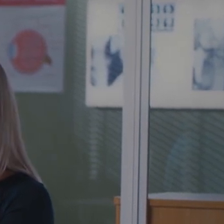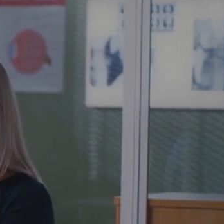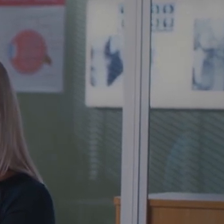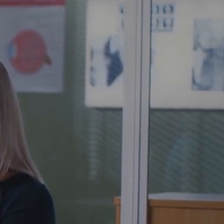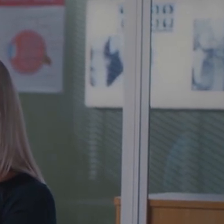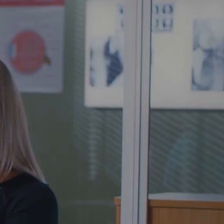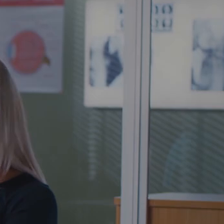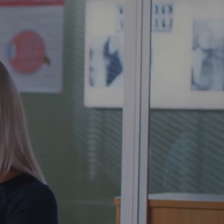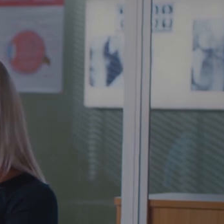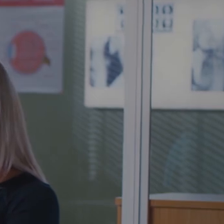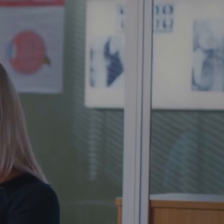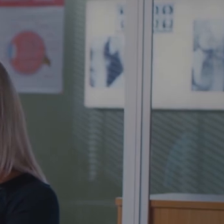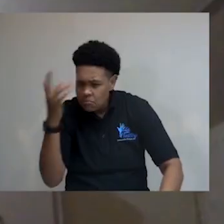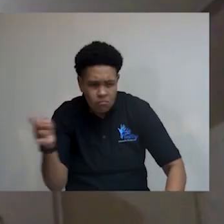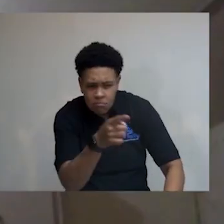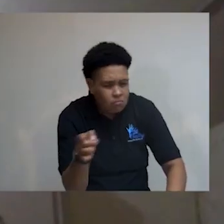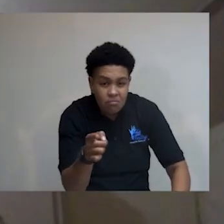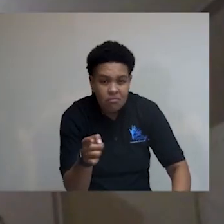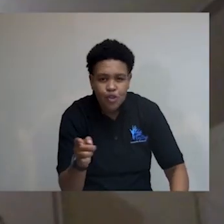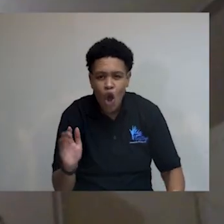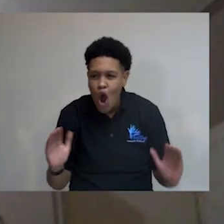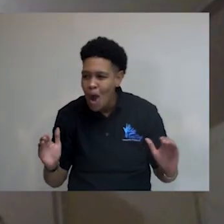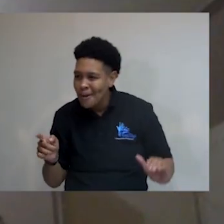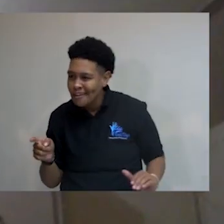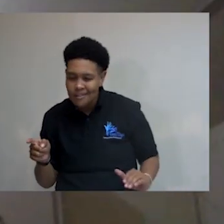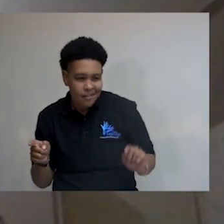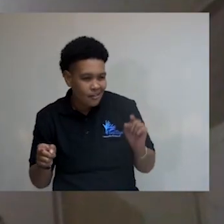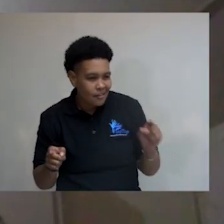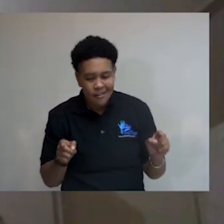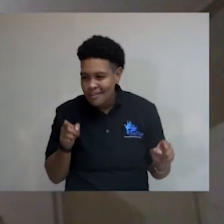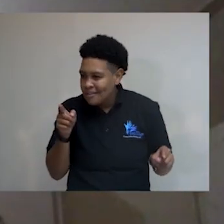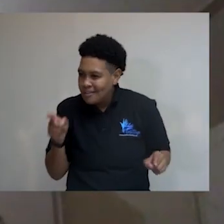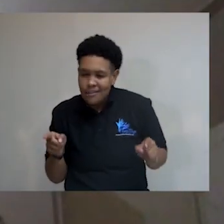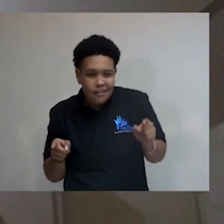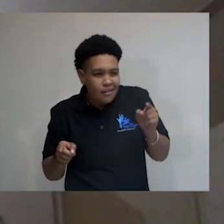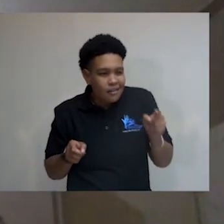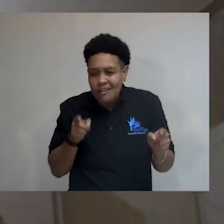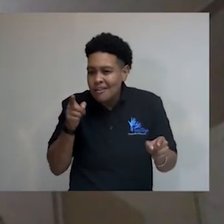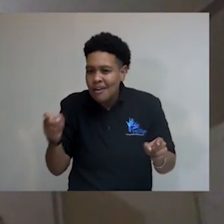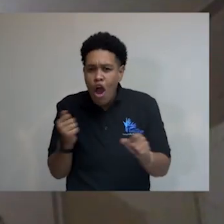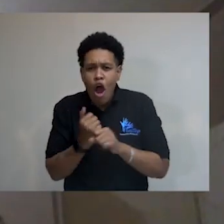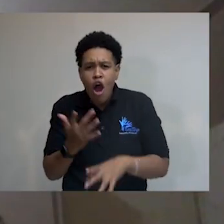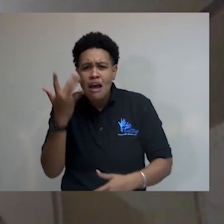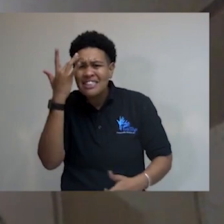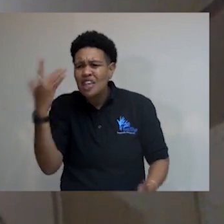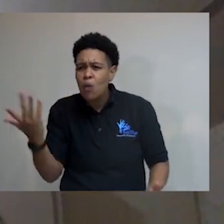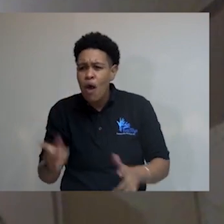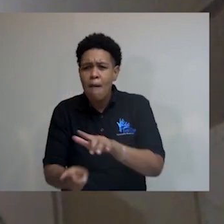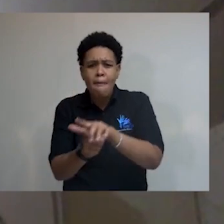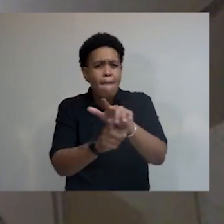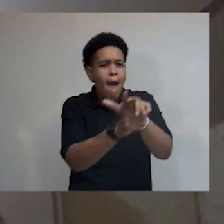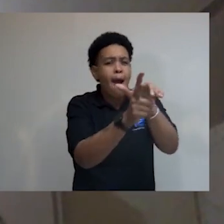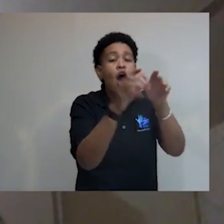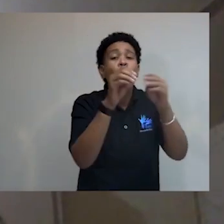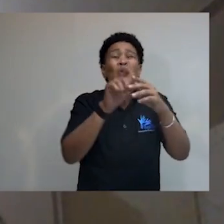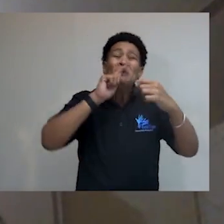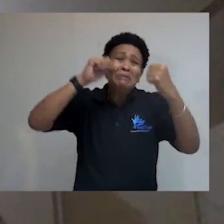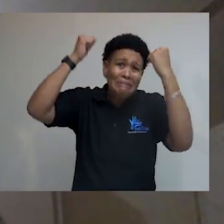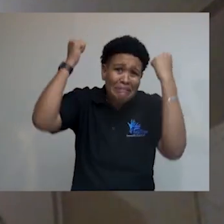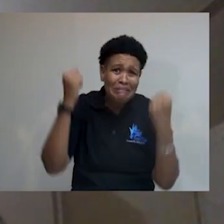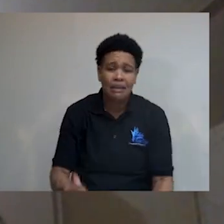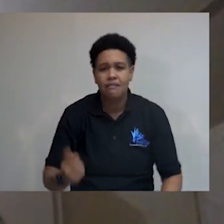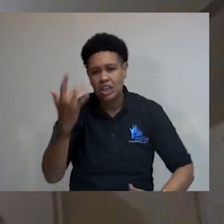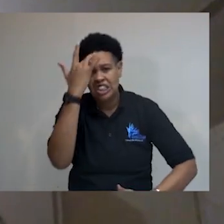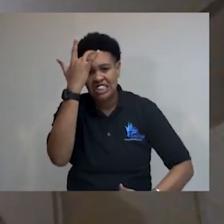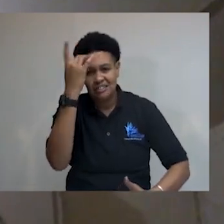So you can compare these conditions that arise, including severe